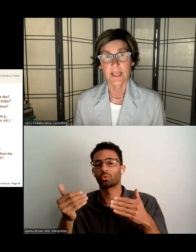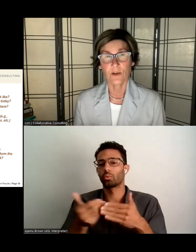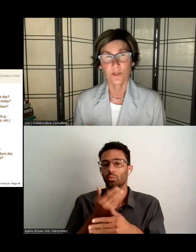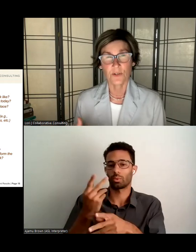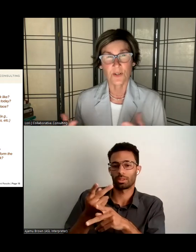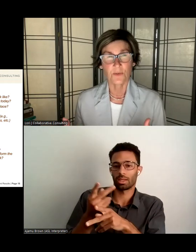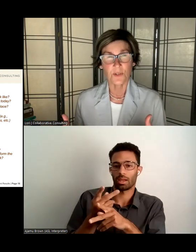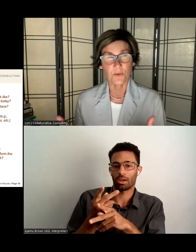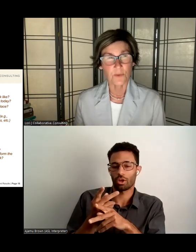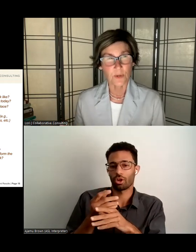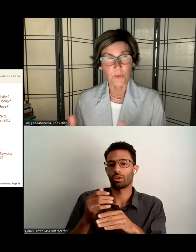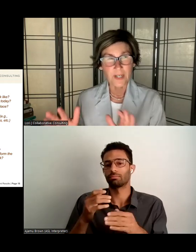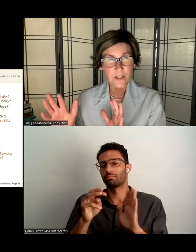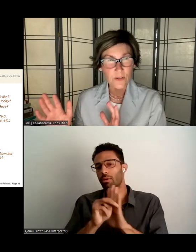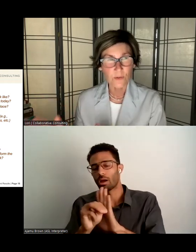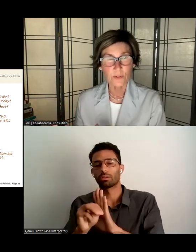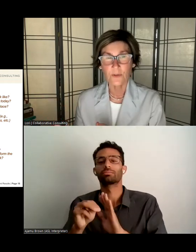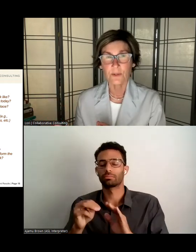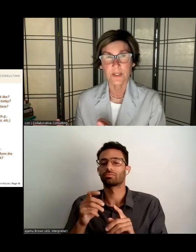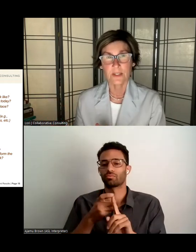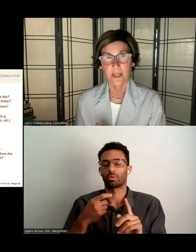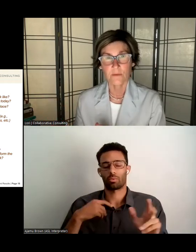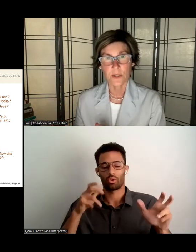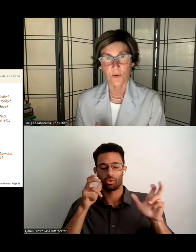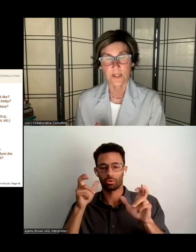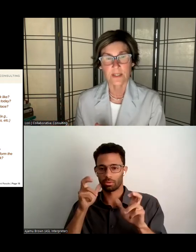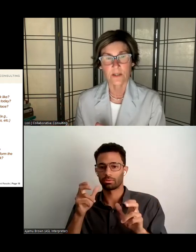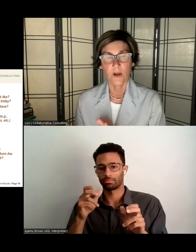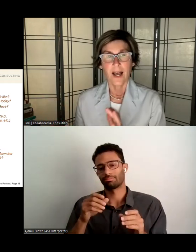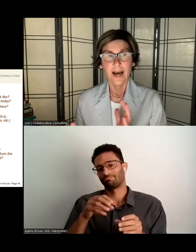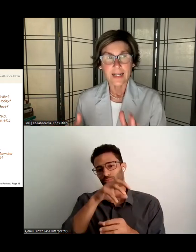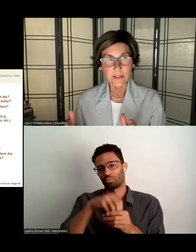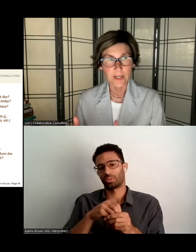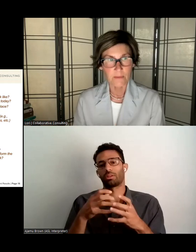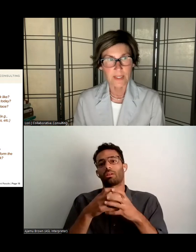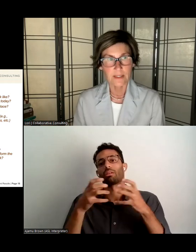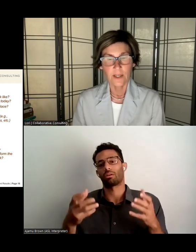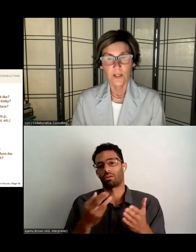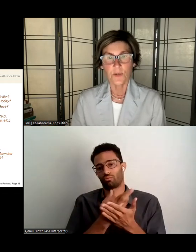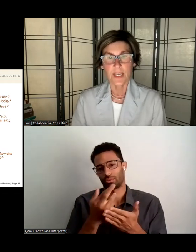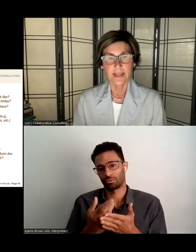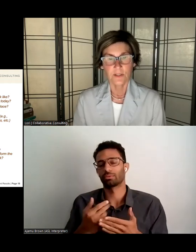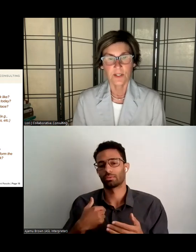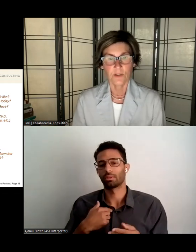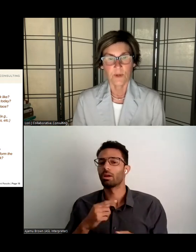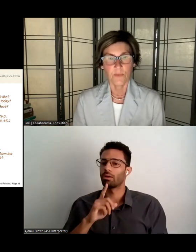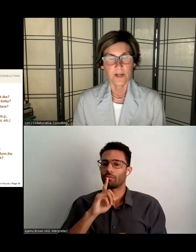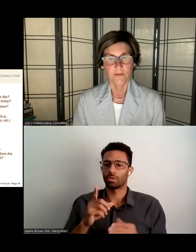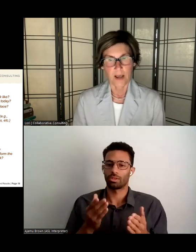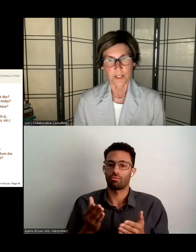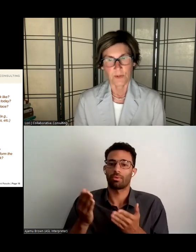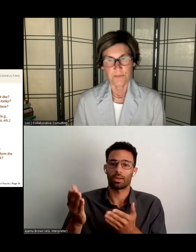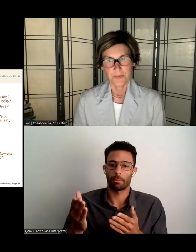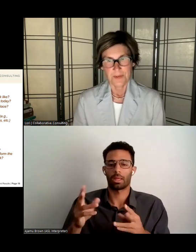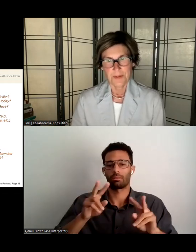from stakeholders. So the report is also loaded with a ton of resources. So highly recommend you taking a look at the report